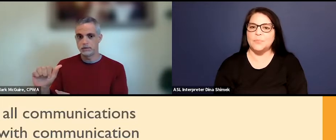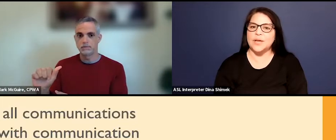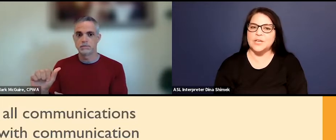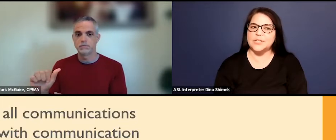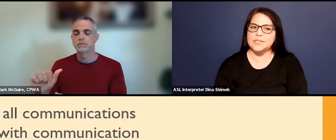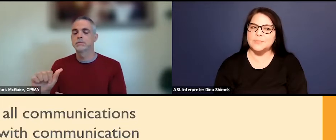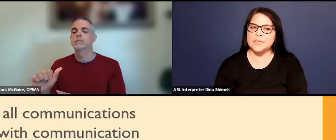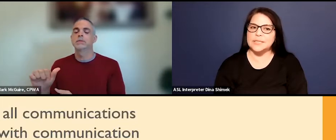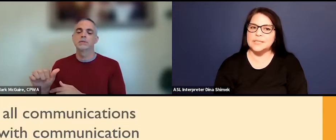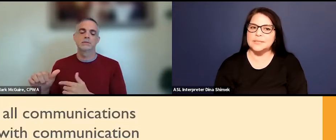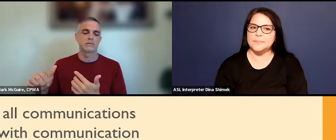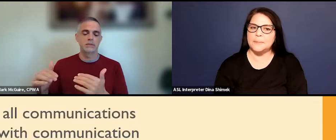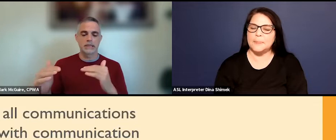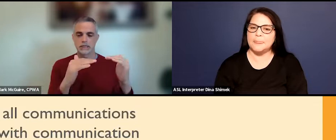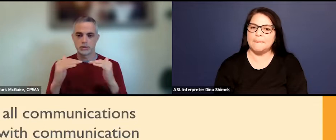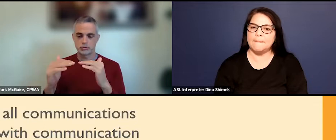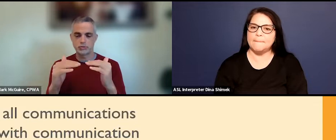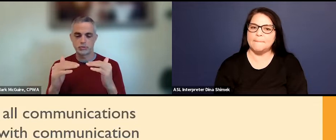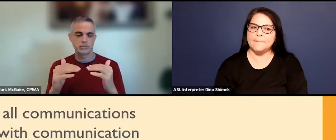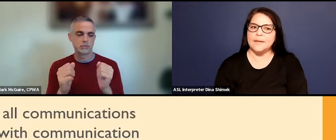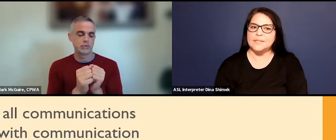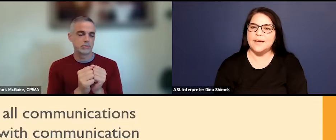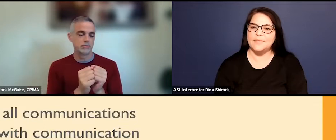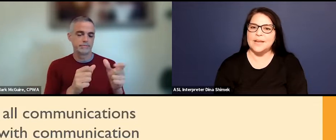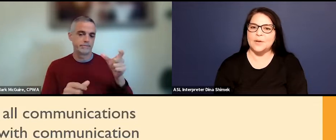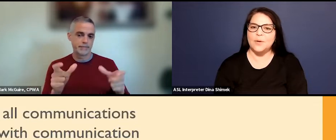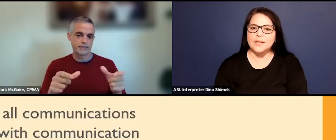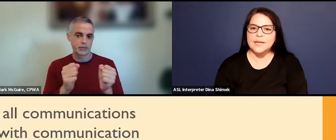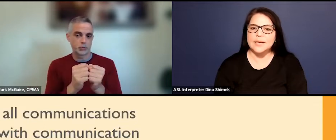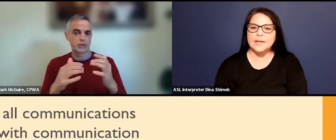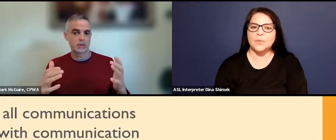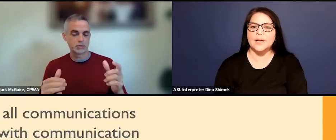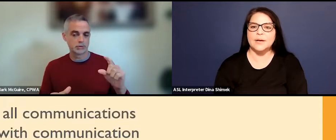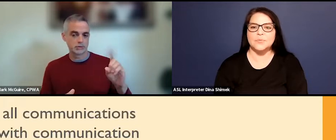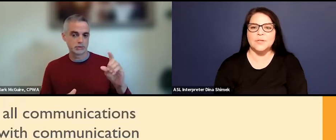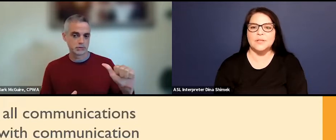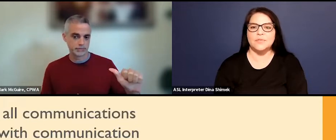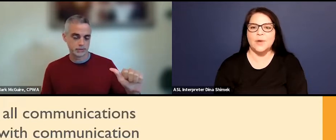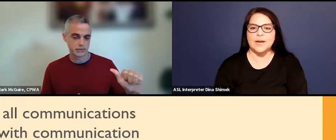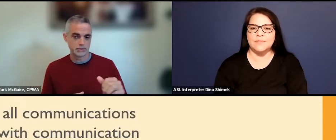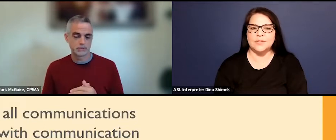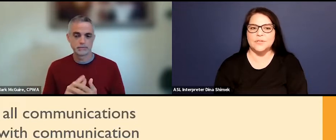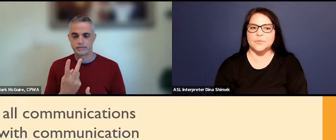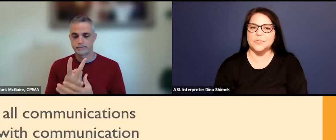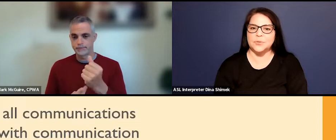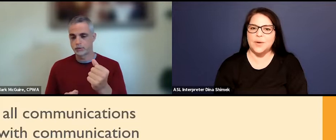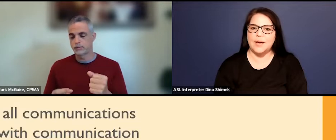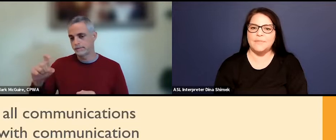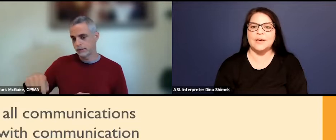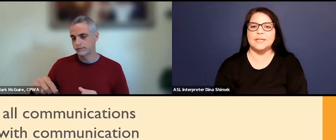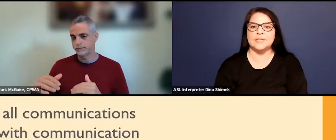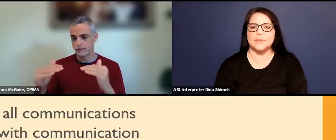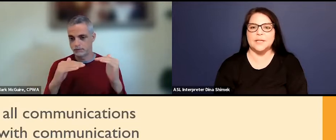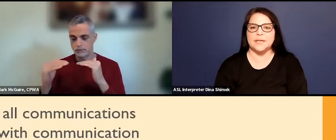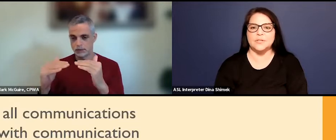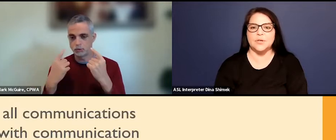with communication disabilities. To have that equality when it comes with a variety of individuals who have